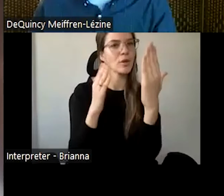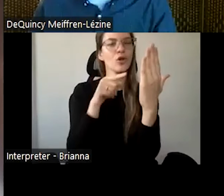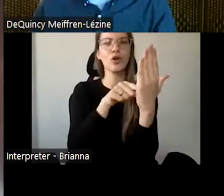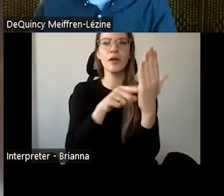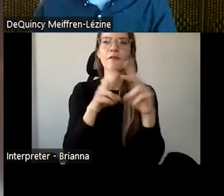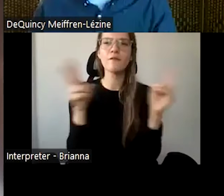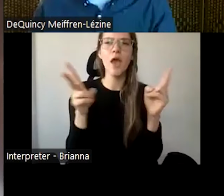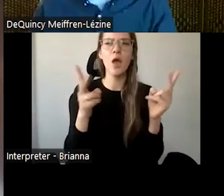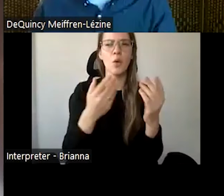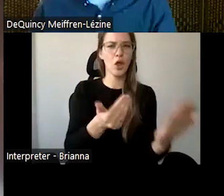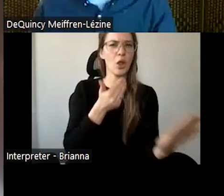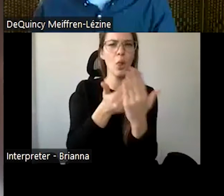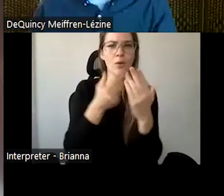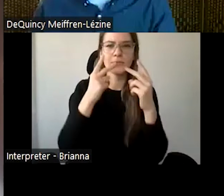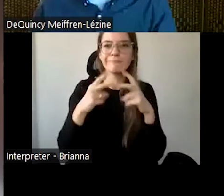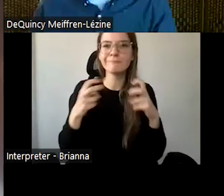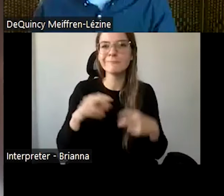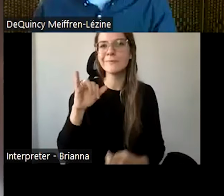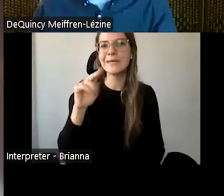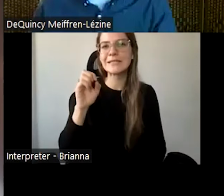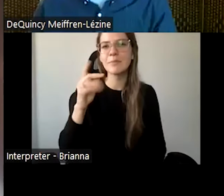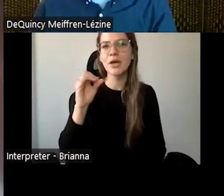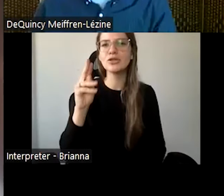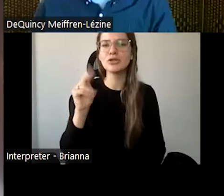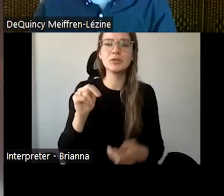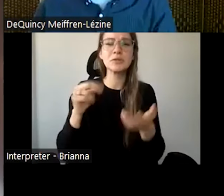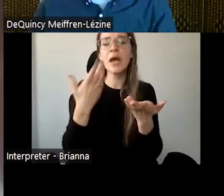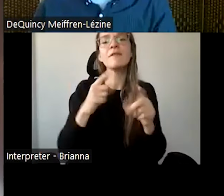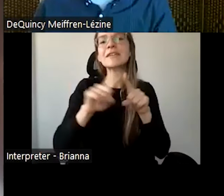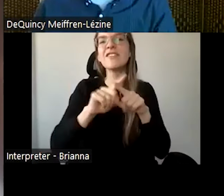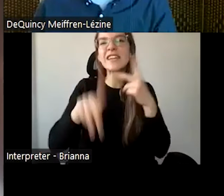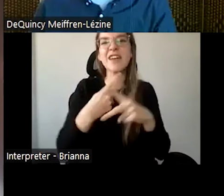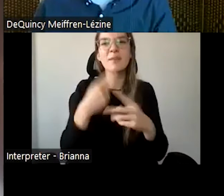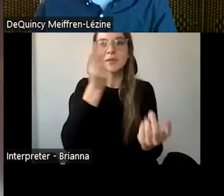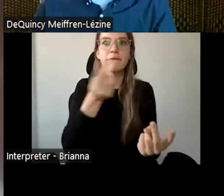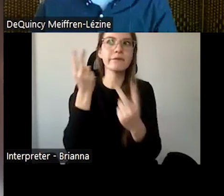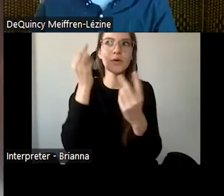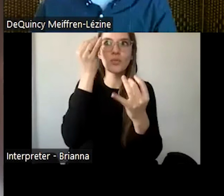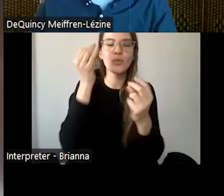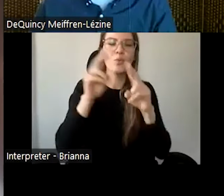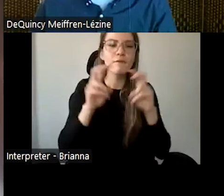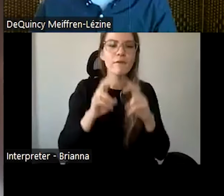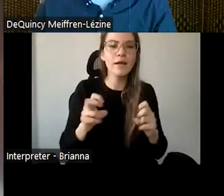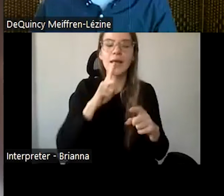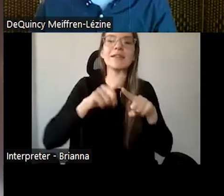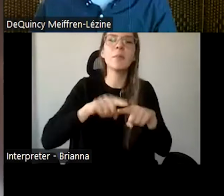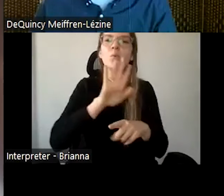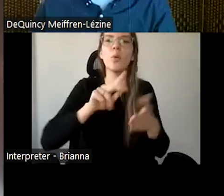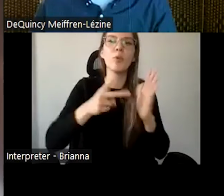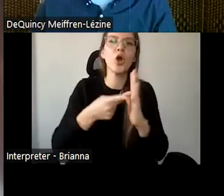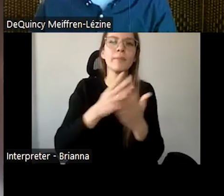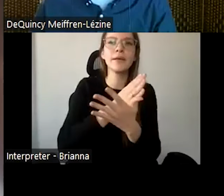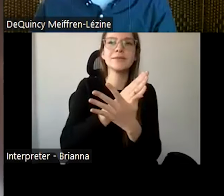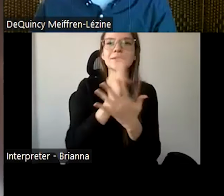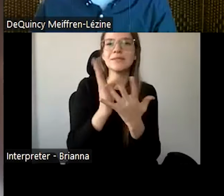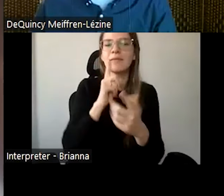close inspection. So there's different kinds of reflection depending on the purpose that you have.